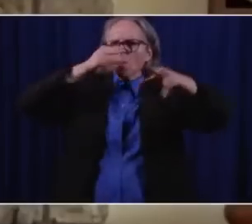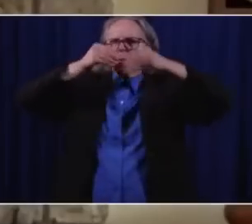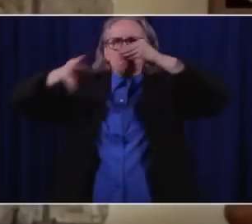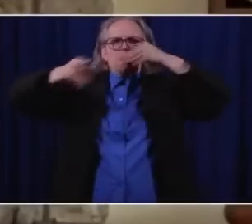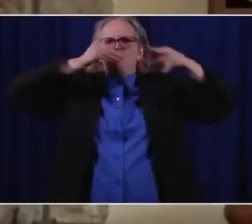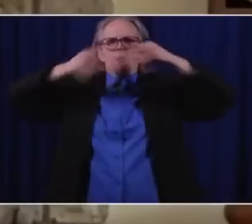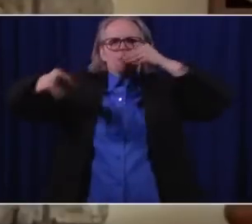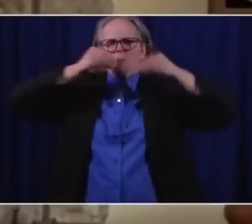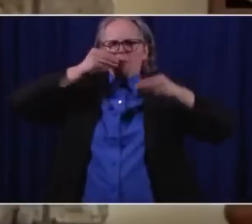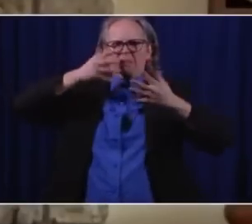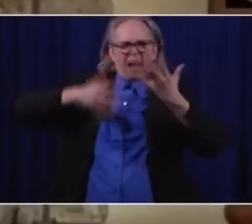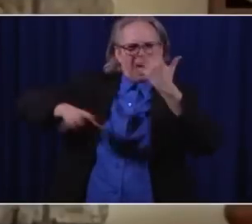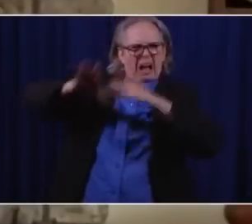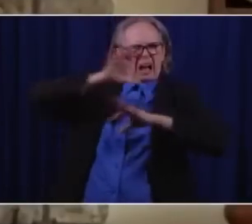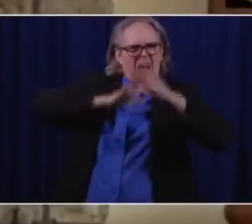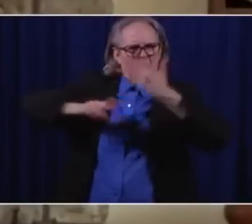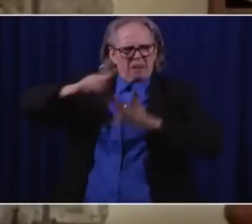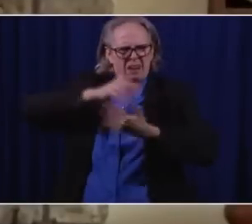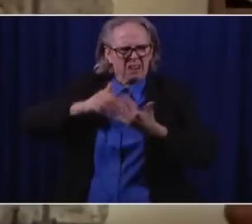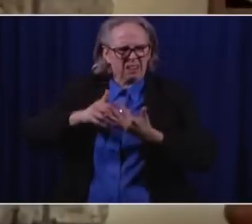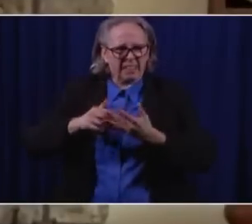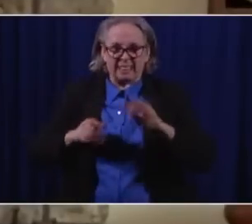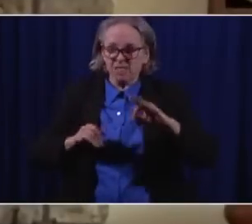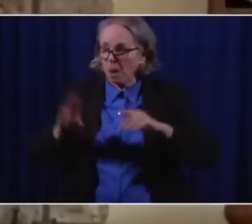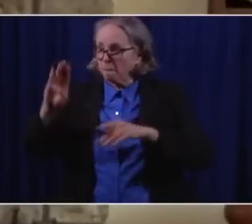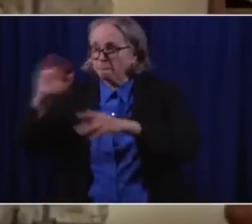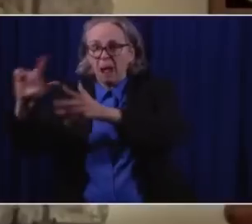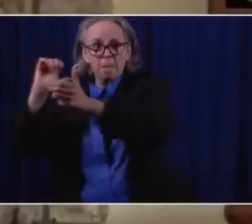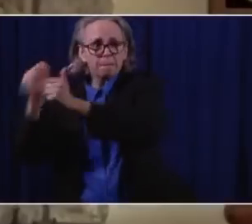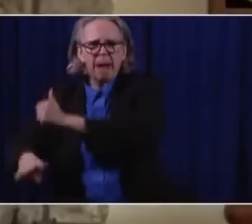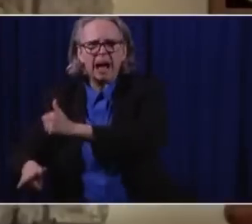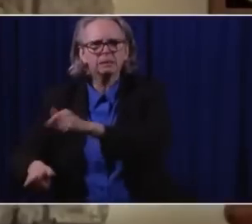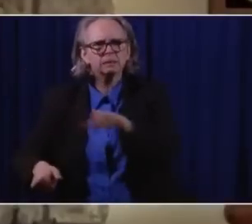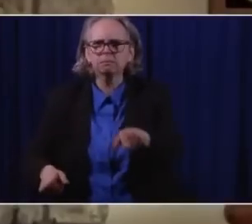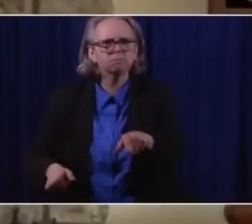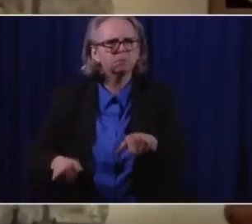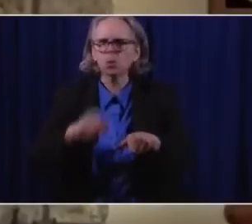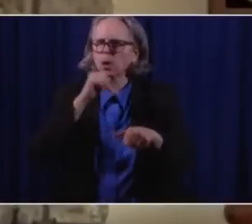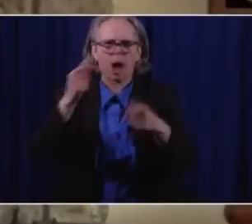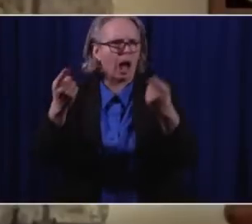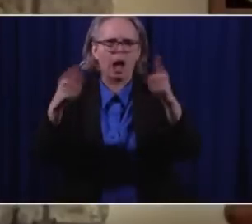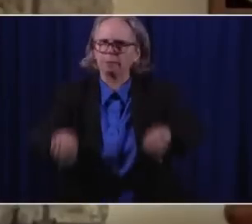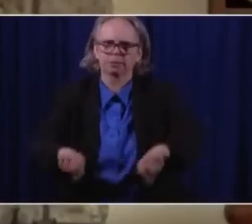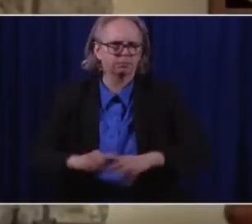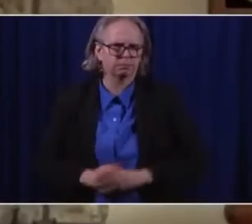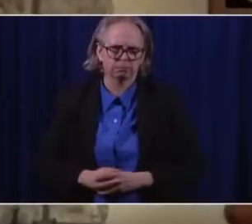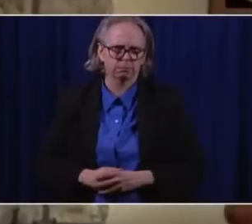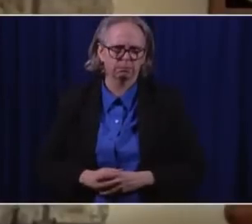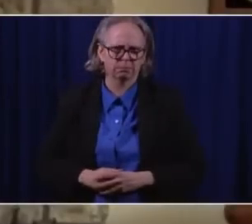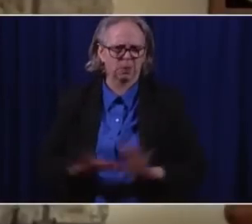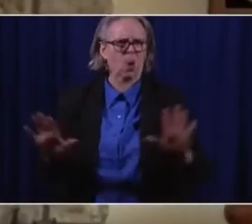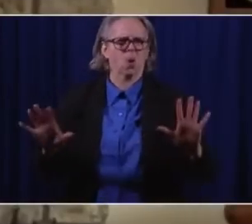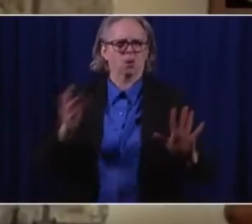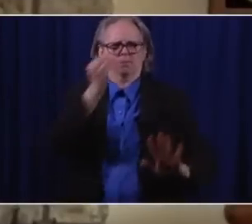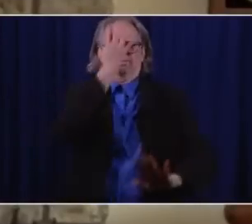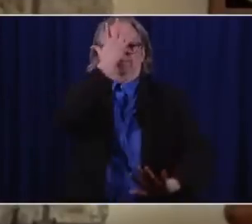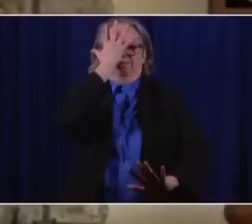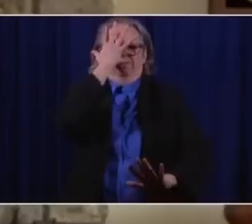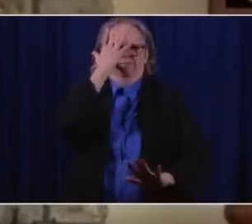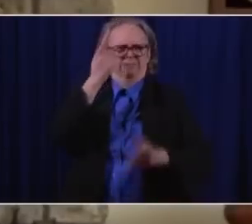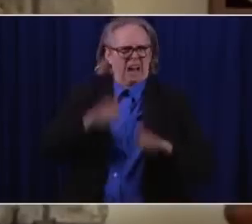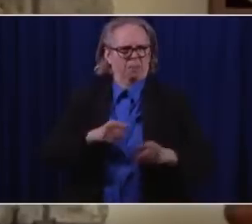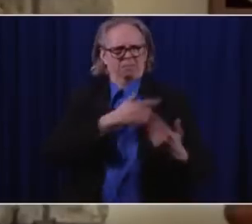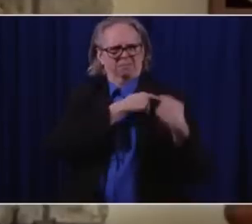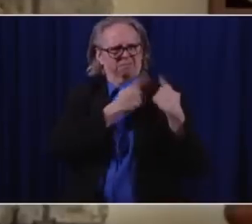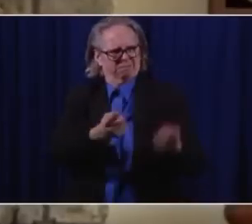state. Further, quotes, there are multiple scenarios, either man-made or natural disasters, that would require the governor